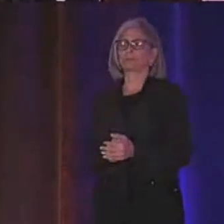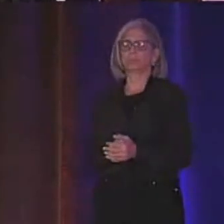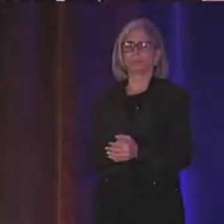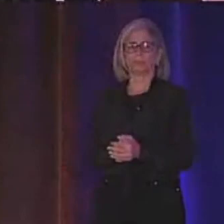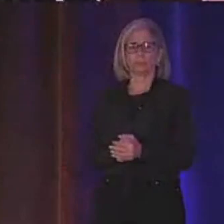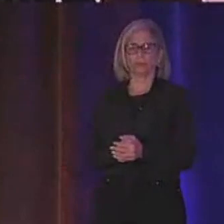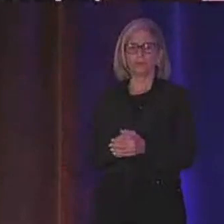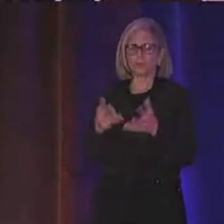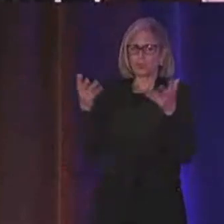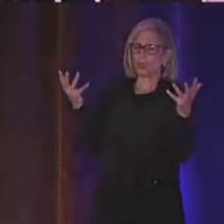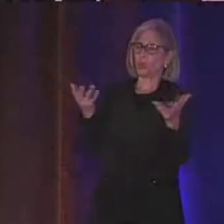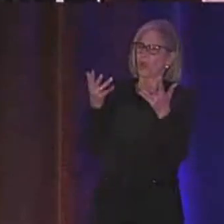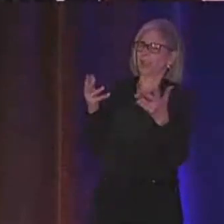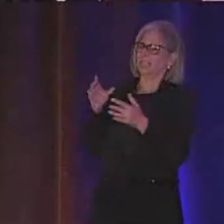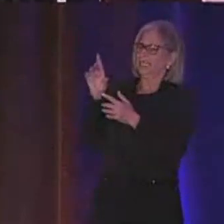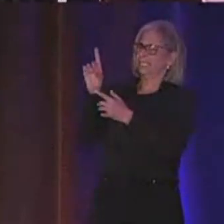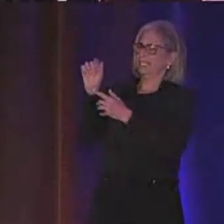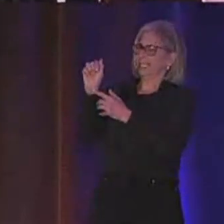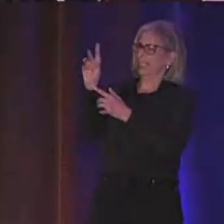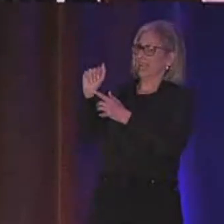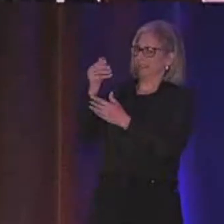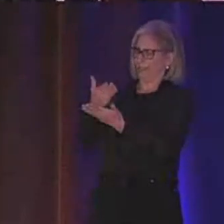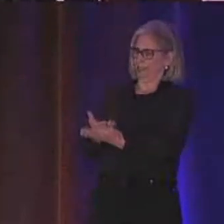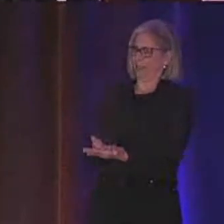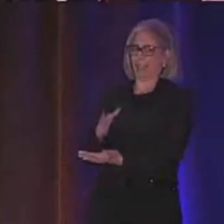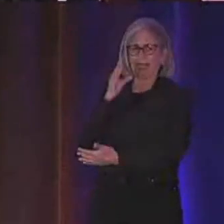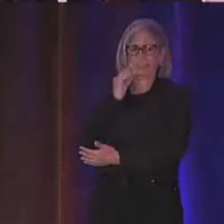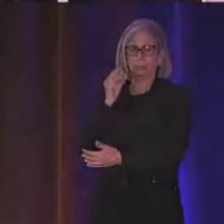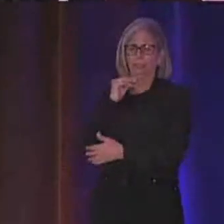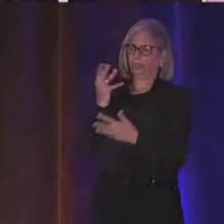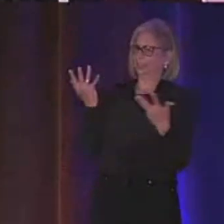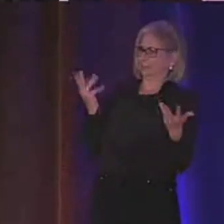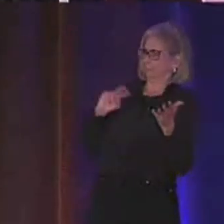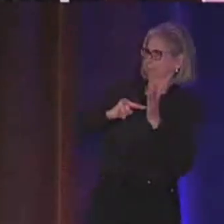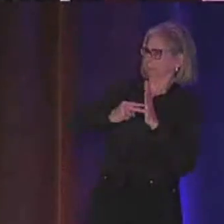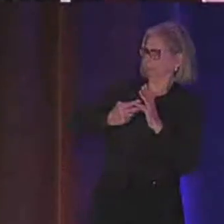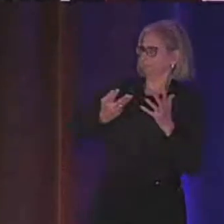So what is data experience?